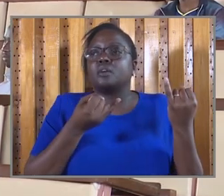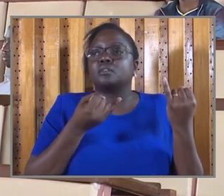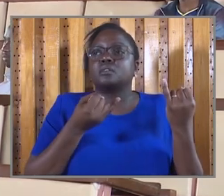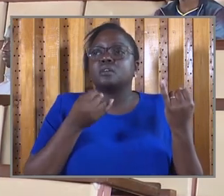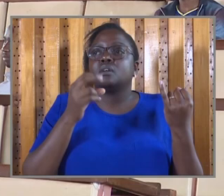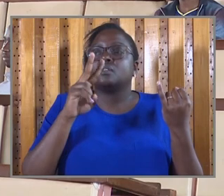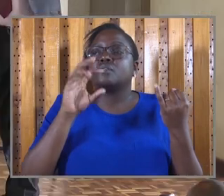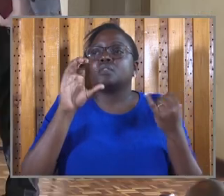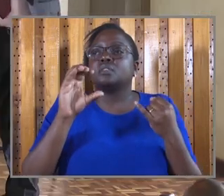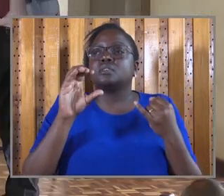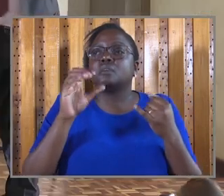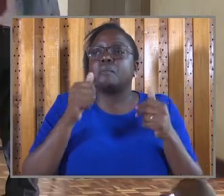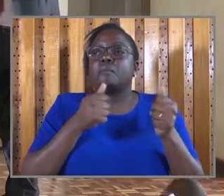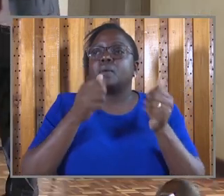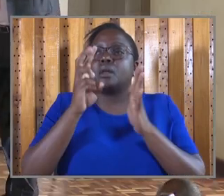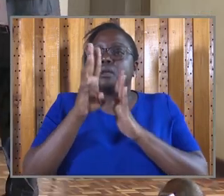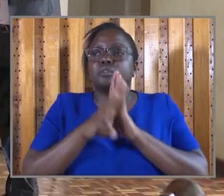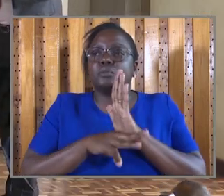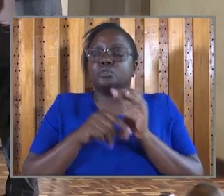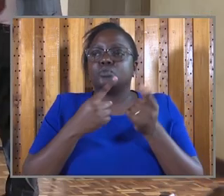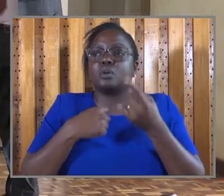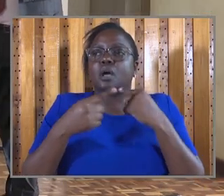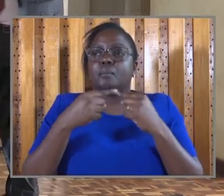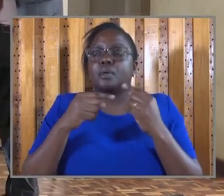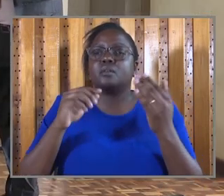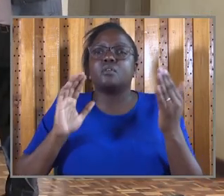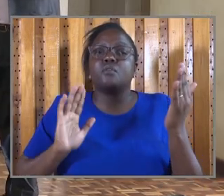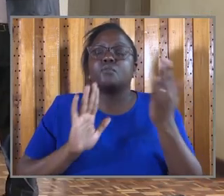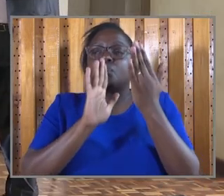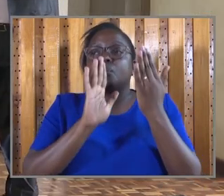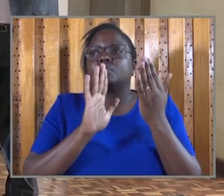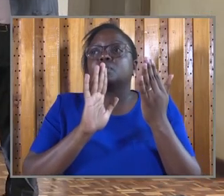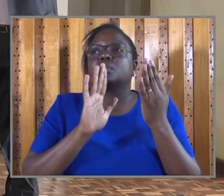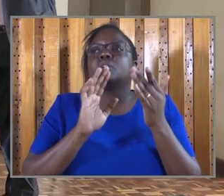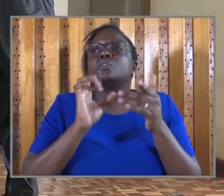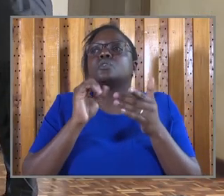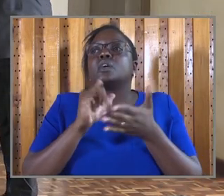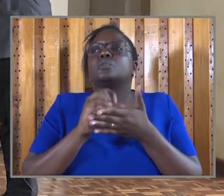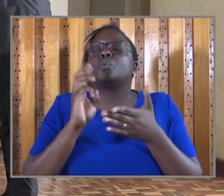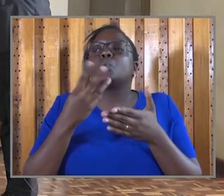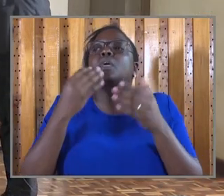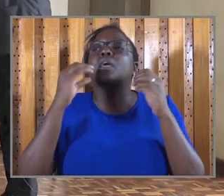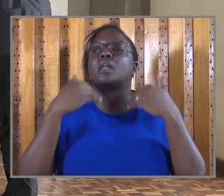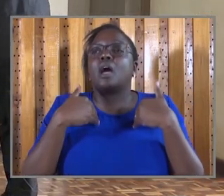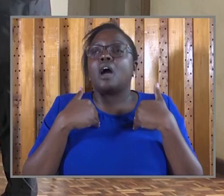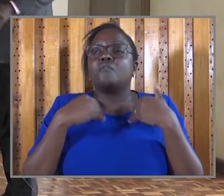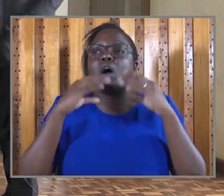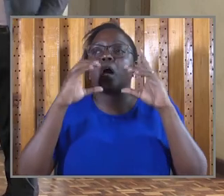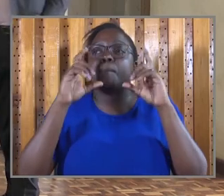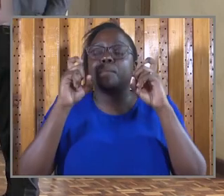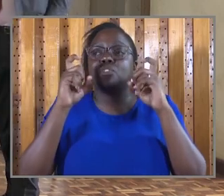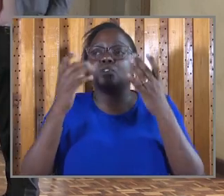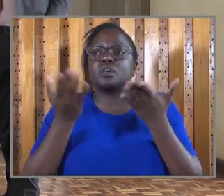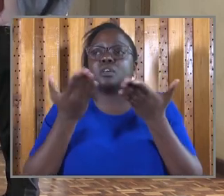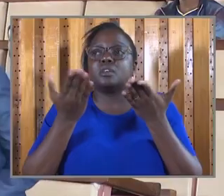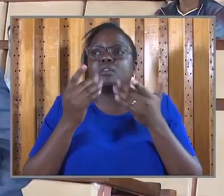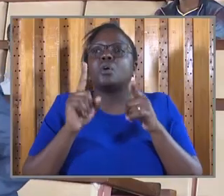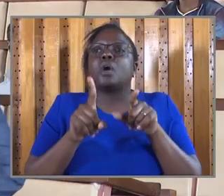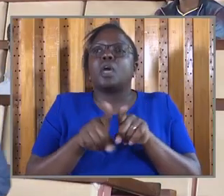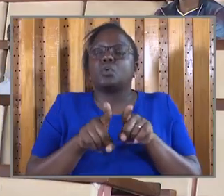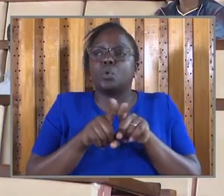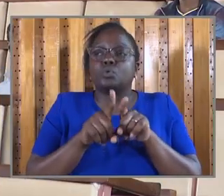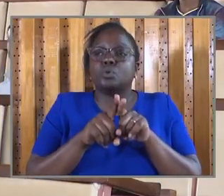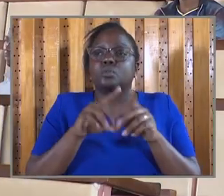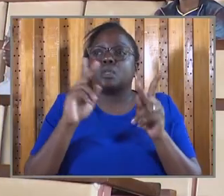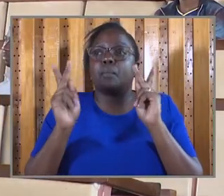Vice Chancellor, management, to come in front, and the EU delegation, so that we take the photograph. Oh, we projected it here? Yes. Okay. Okay. And also,